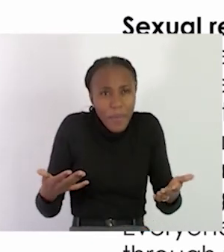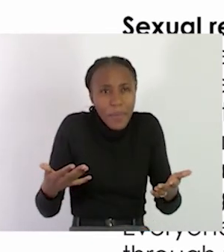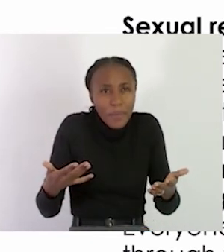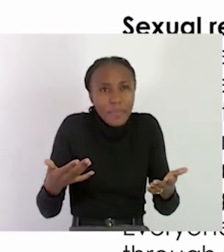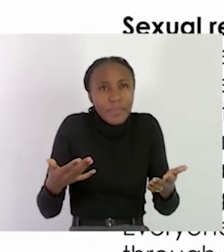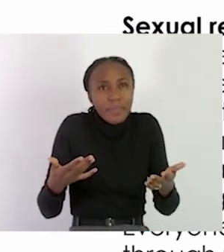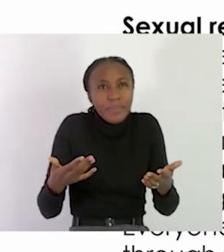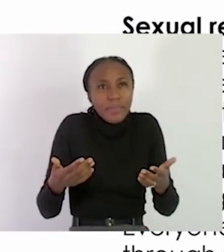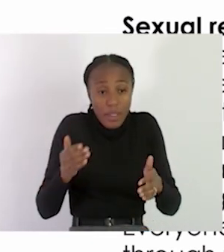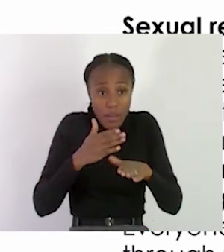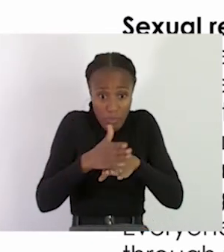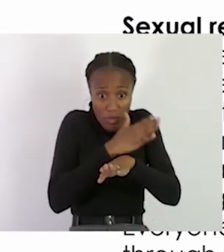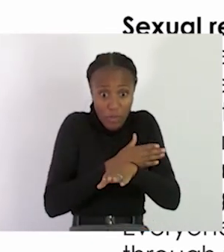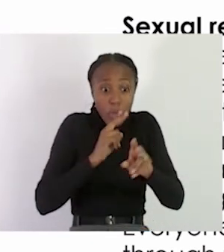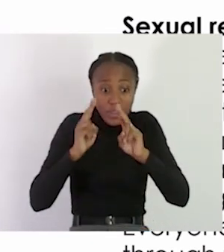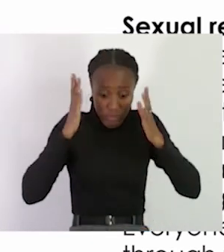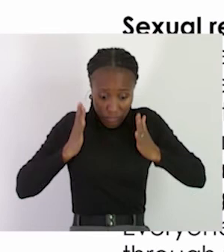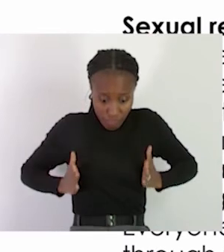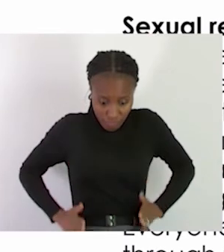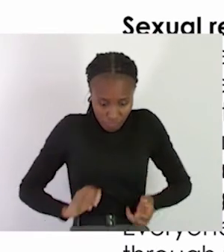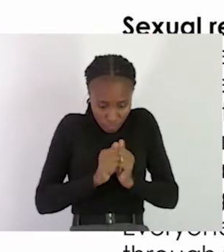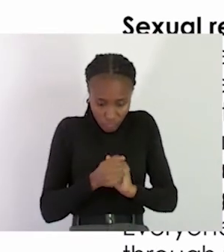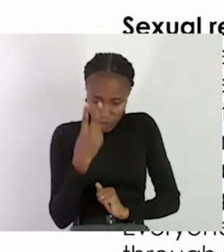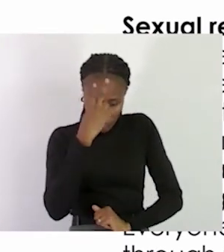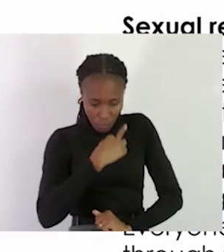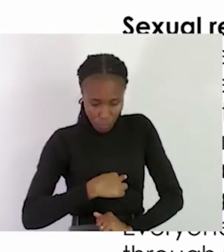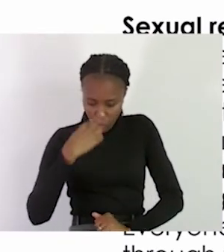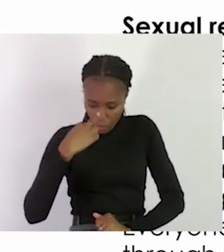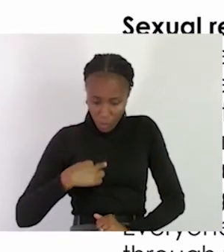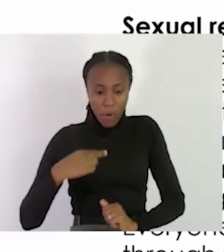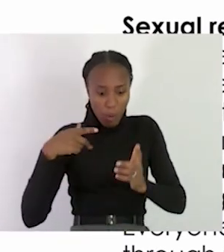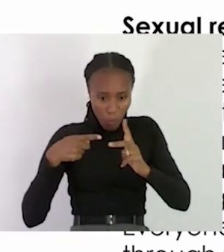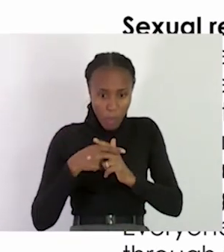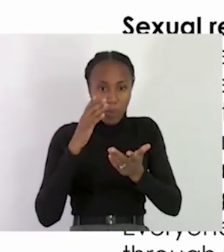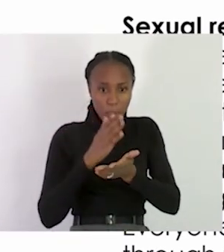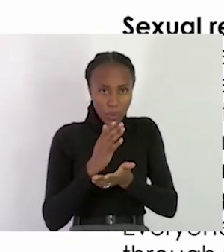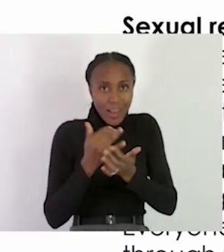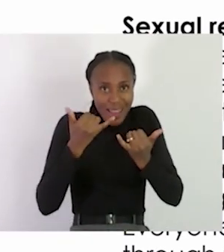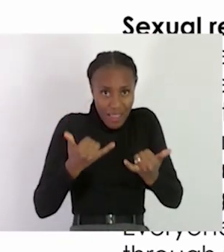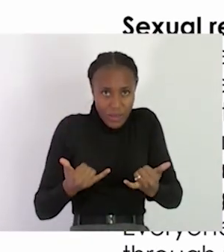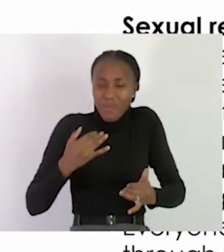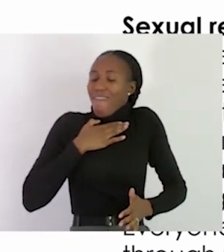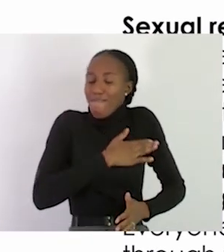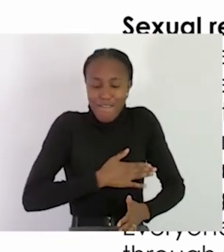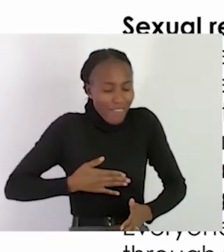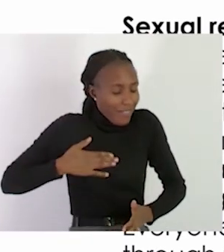that we mentioned were the physical changes. You are able to see those changes on your body. But now these are